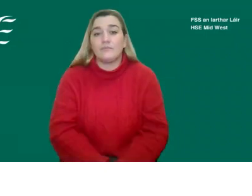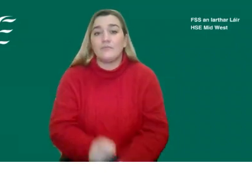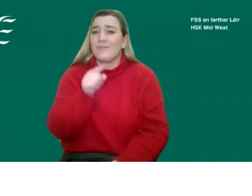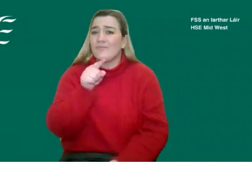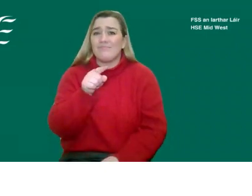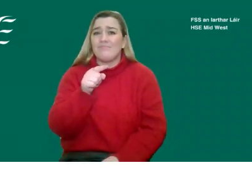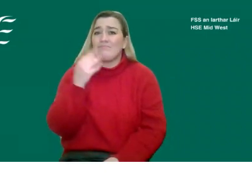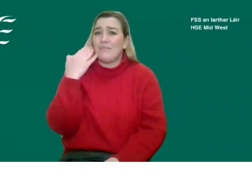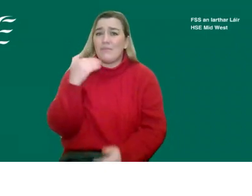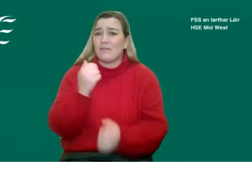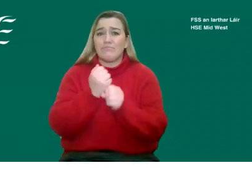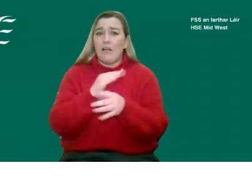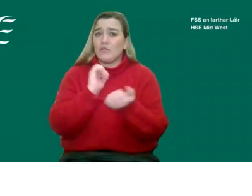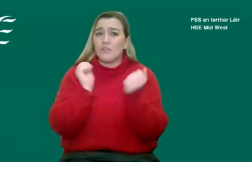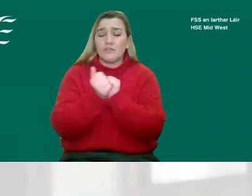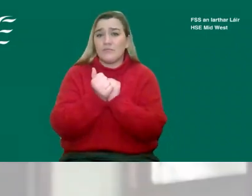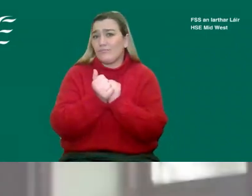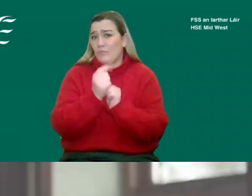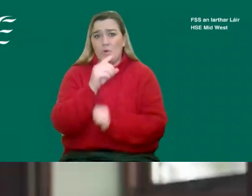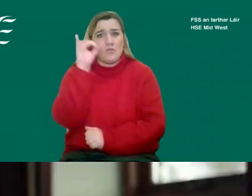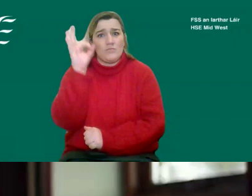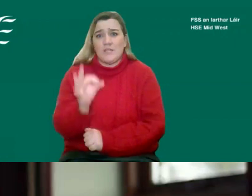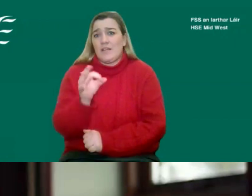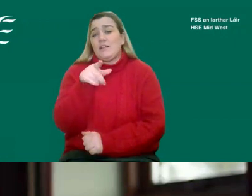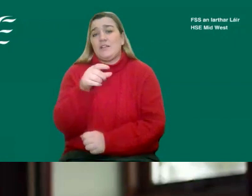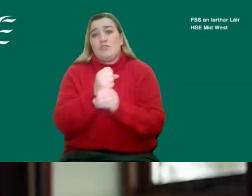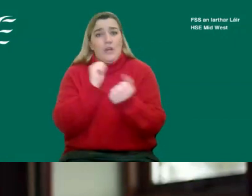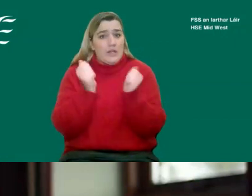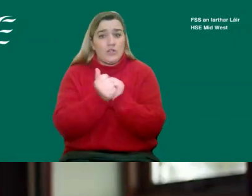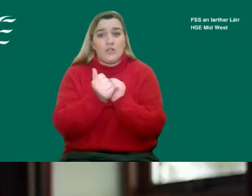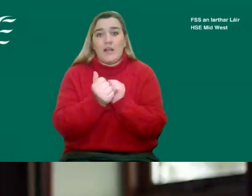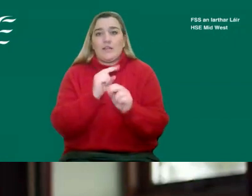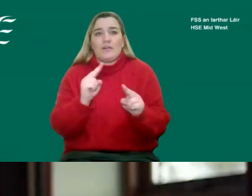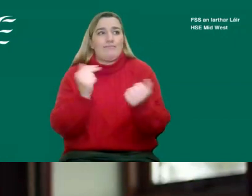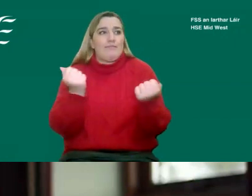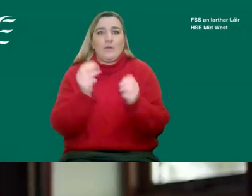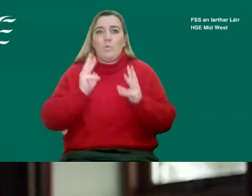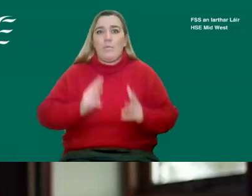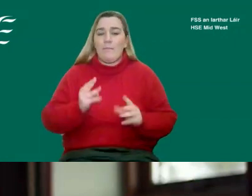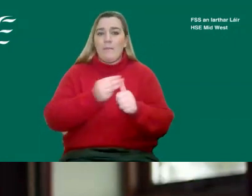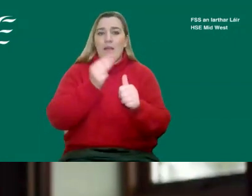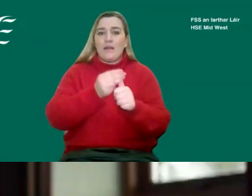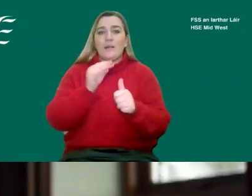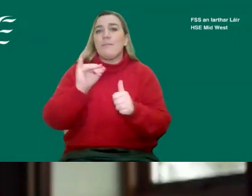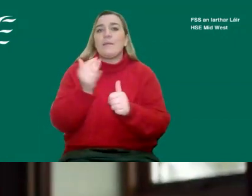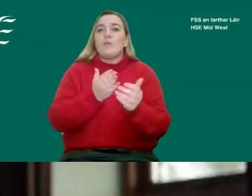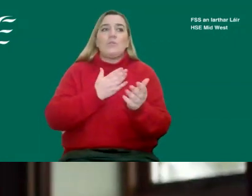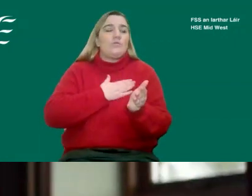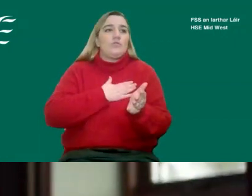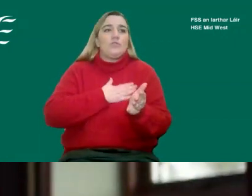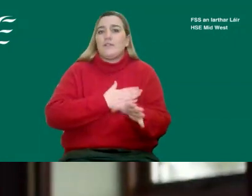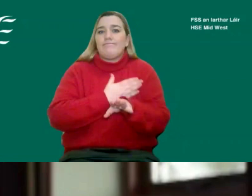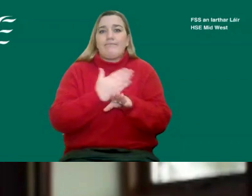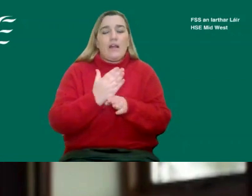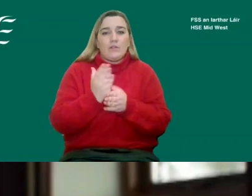And it is all change. I mean, menopause is 100% change that I don't think any women are prepared for, really, to be honest, unless you start going through